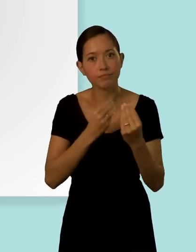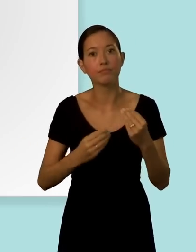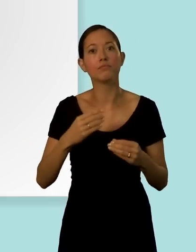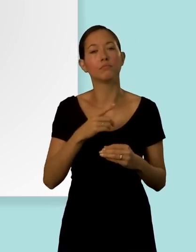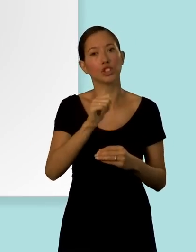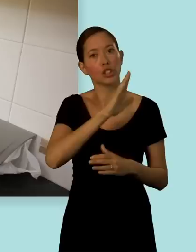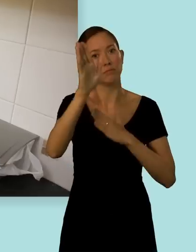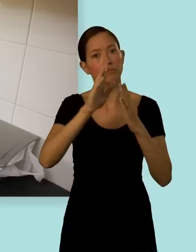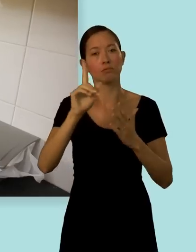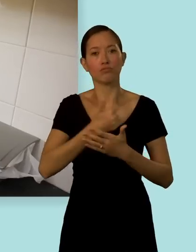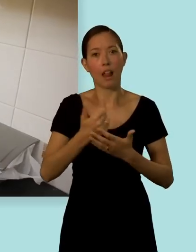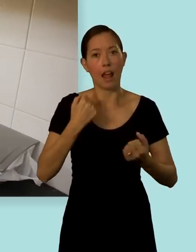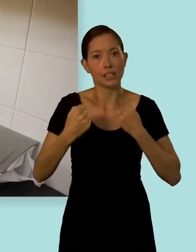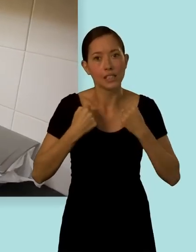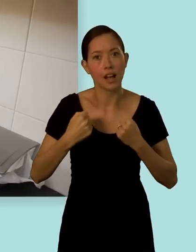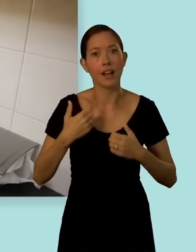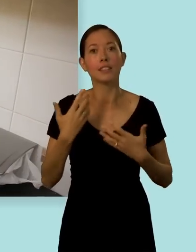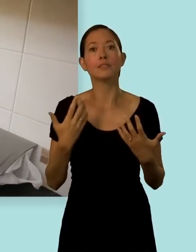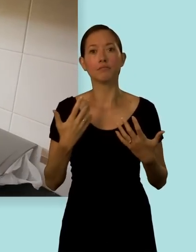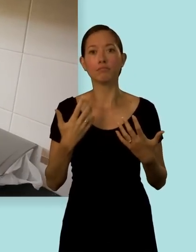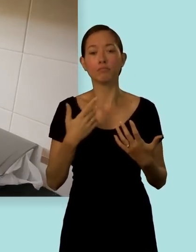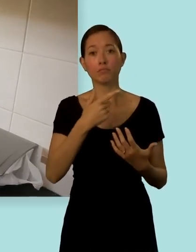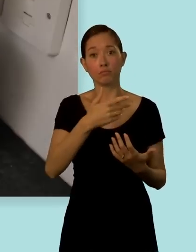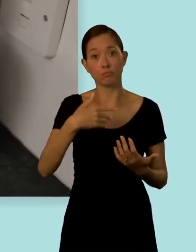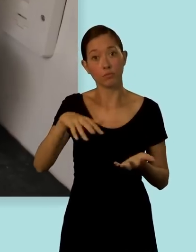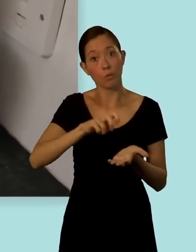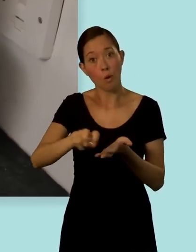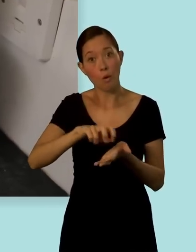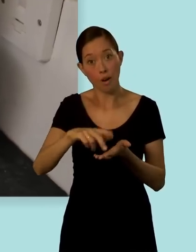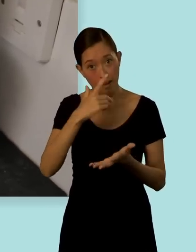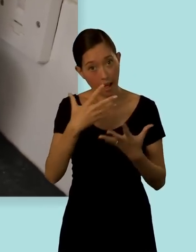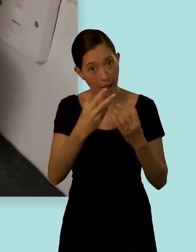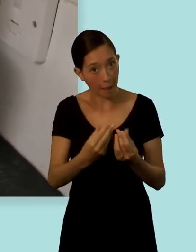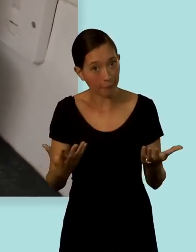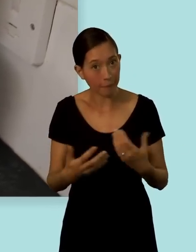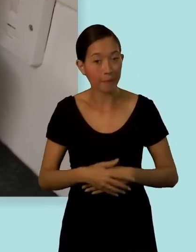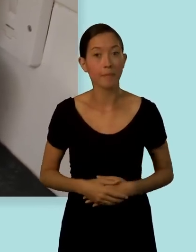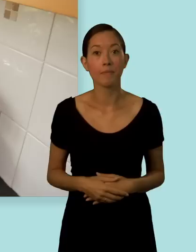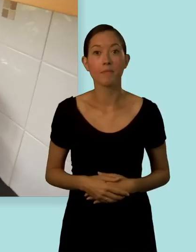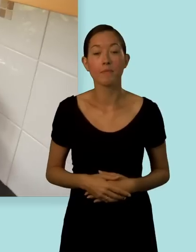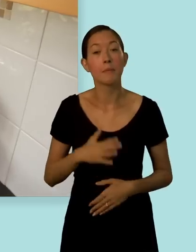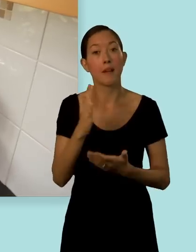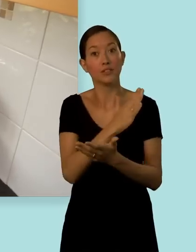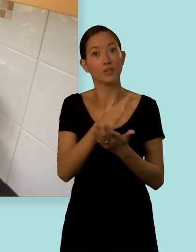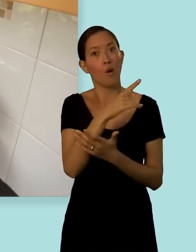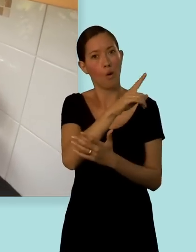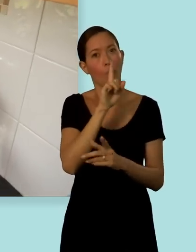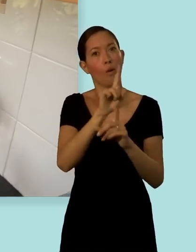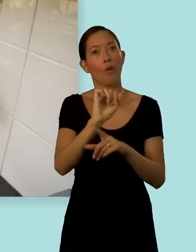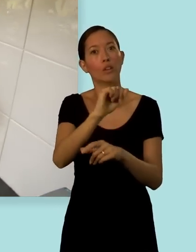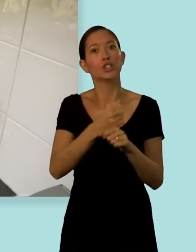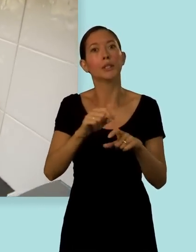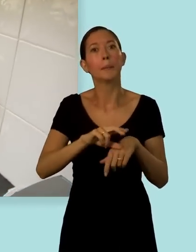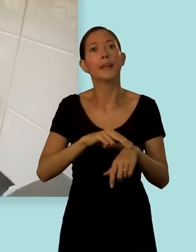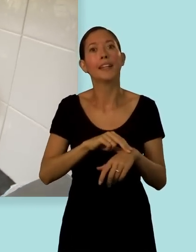carer. It is important to make sure that you eat a balanced diet and make time for regular exercise and physical activity. Even going